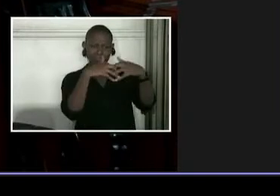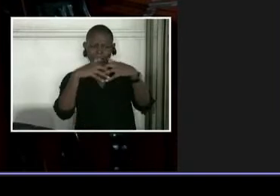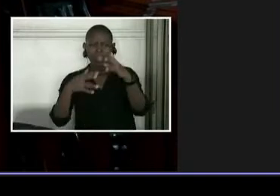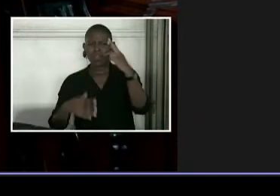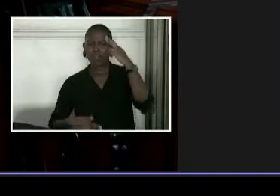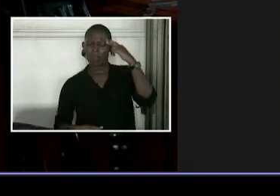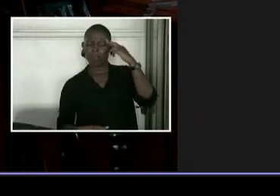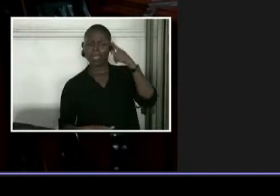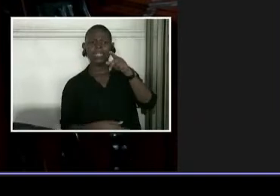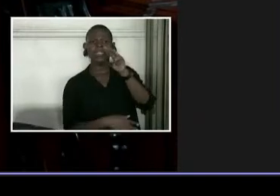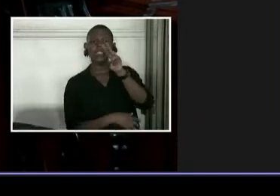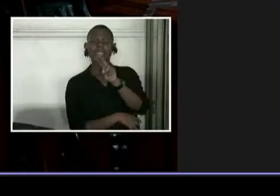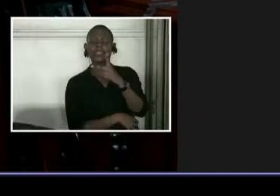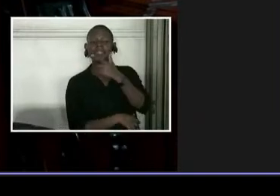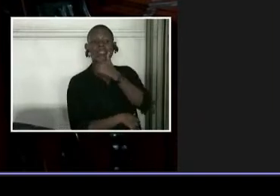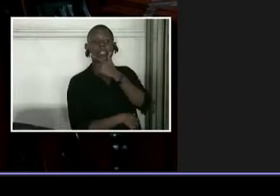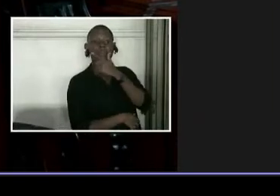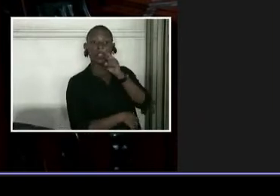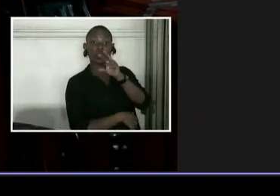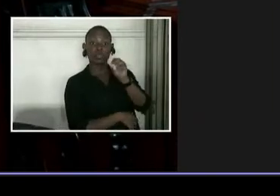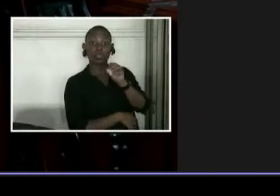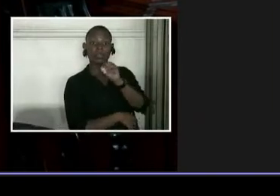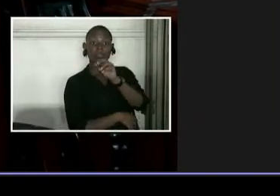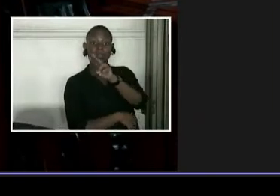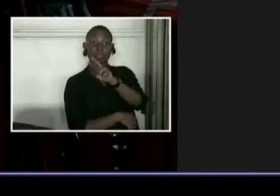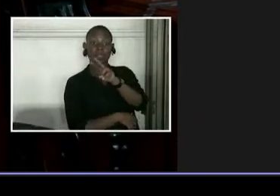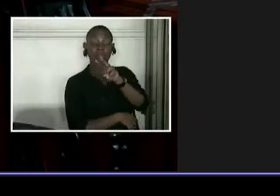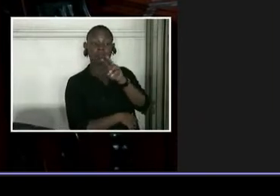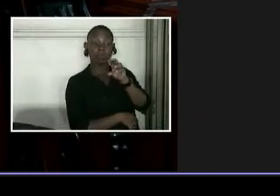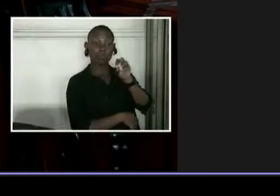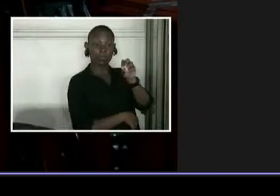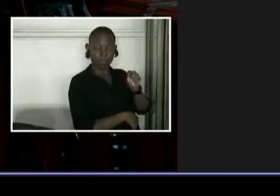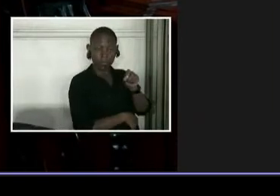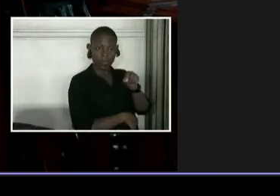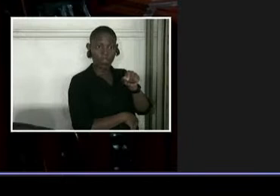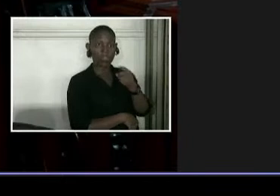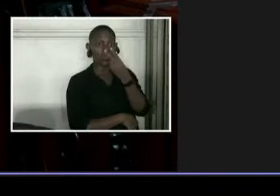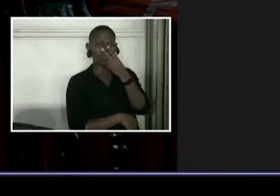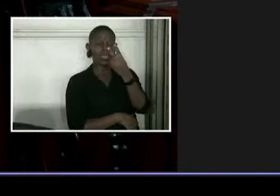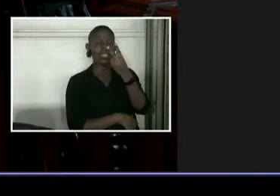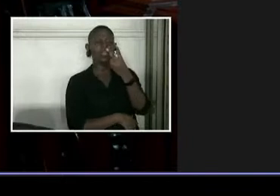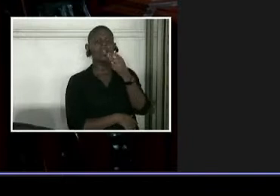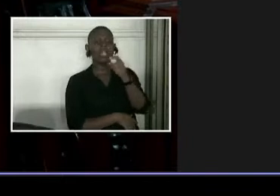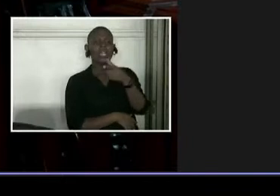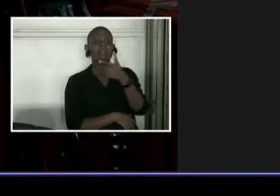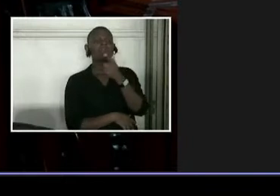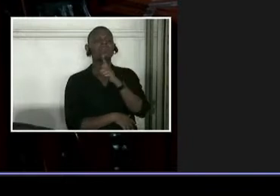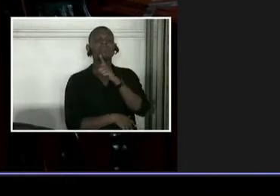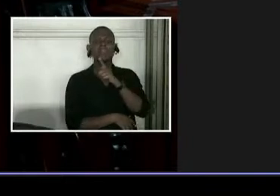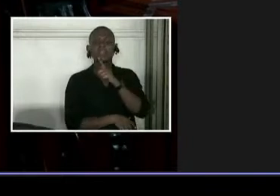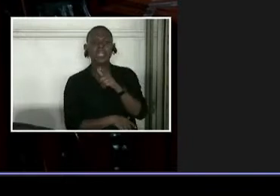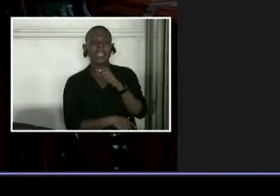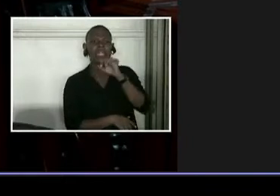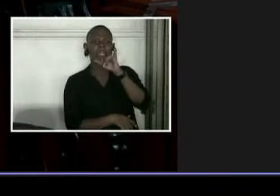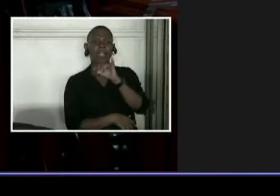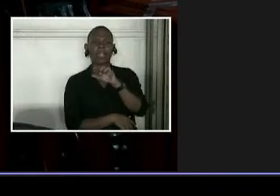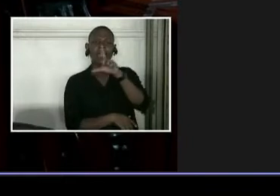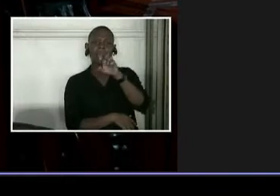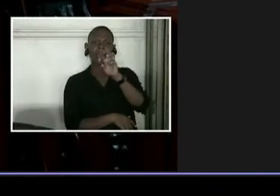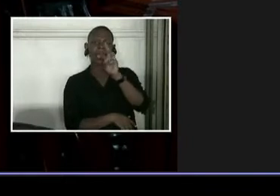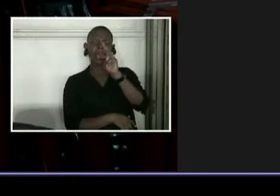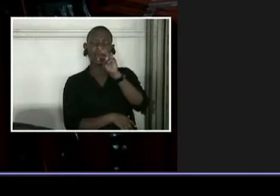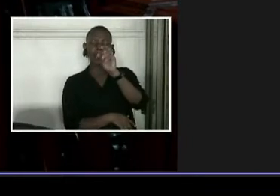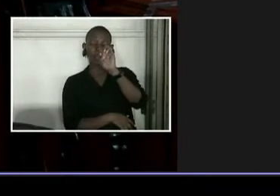December 2021-22, we had a situation where this province had a disaster, whether you talk about Mkungundlovu, you talk about Ilembe, you talk about Mzinyathi,